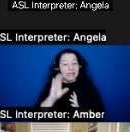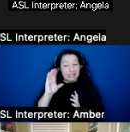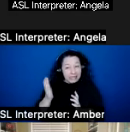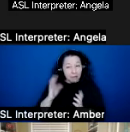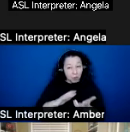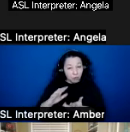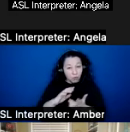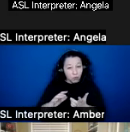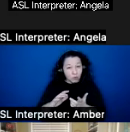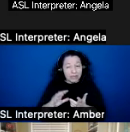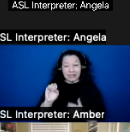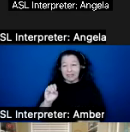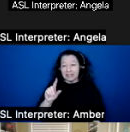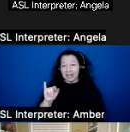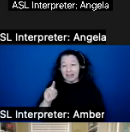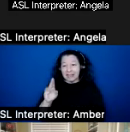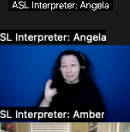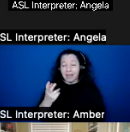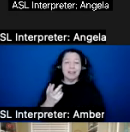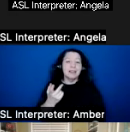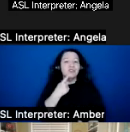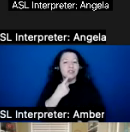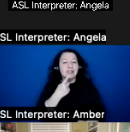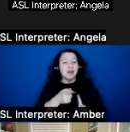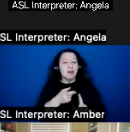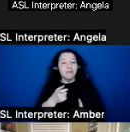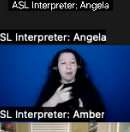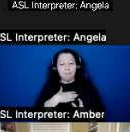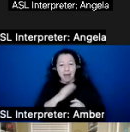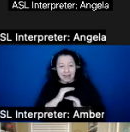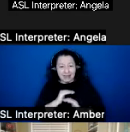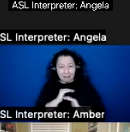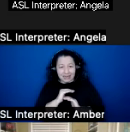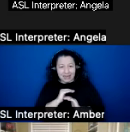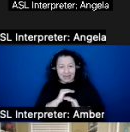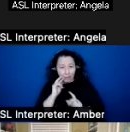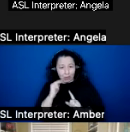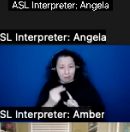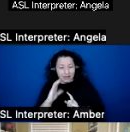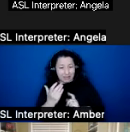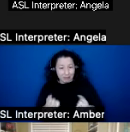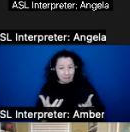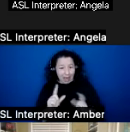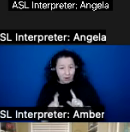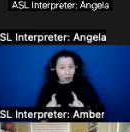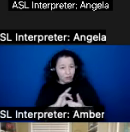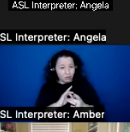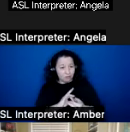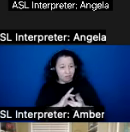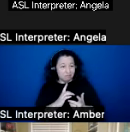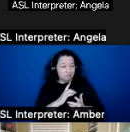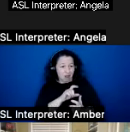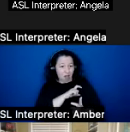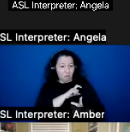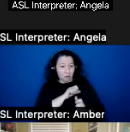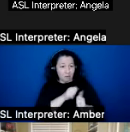confusing. Elizabeth said, from my limited perspective, it seems that there are a lot of questions among law enforcement agencies